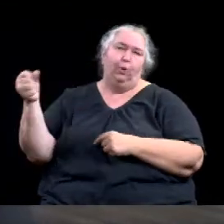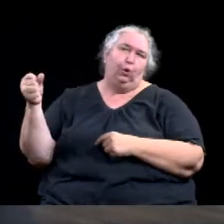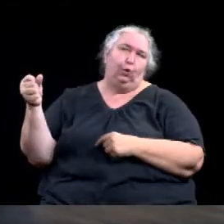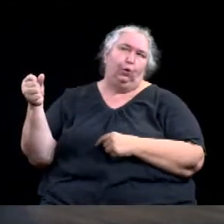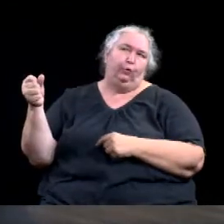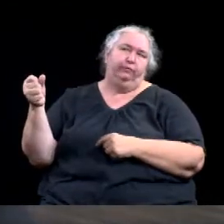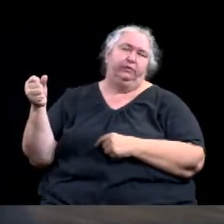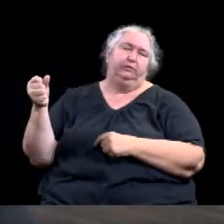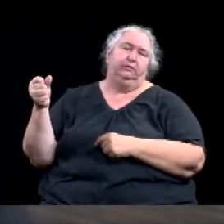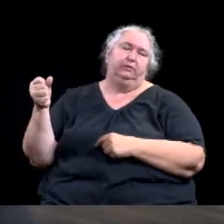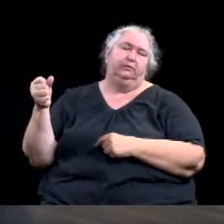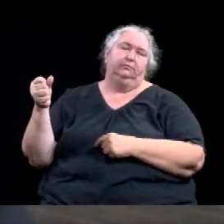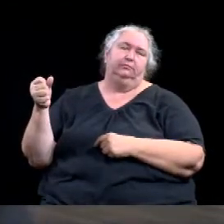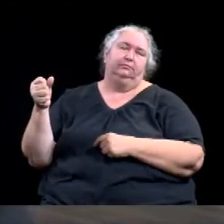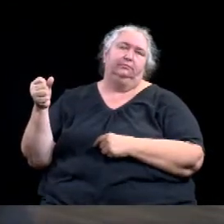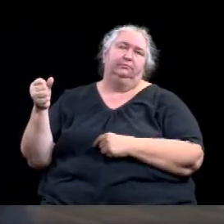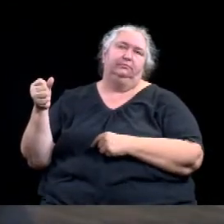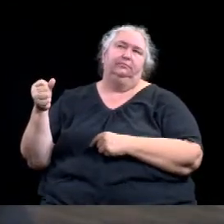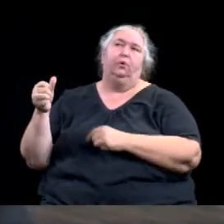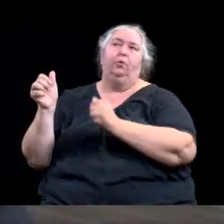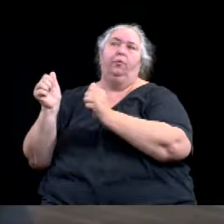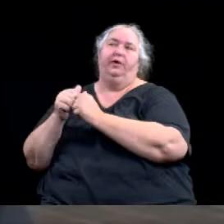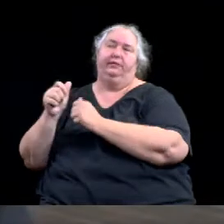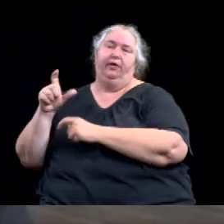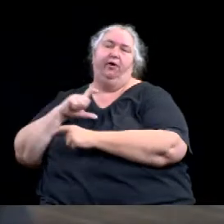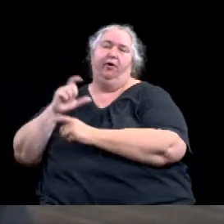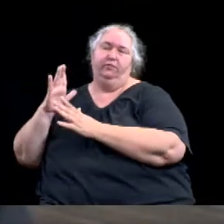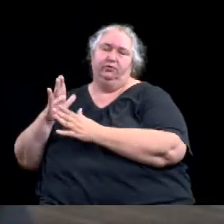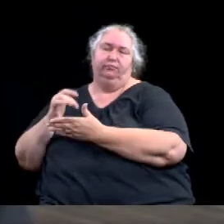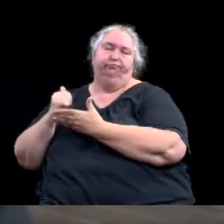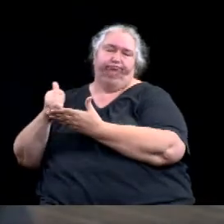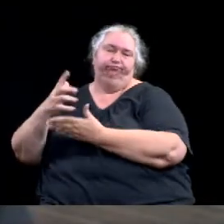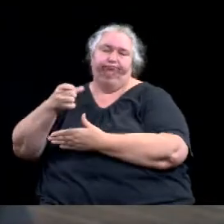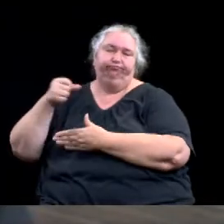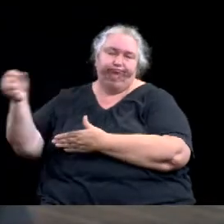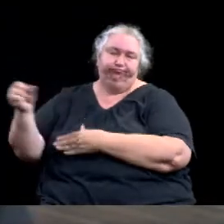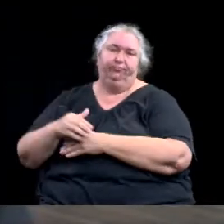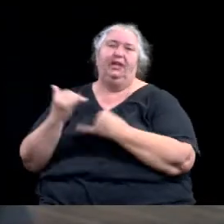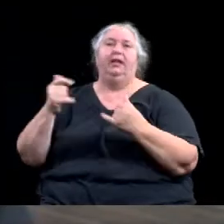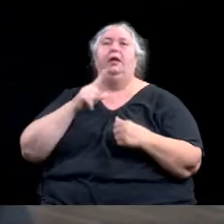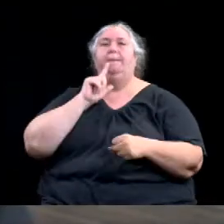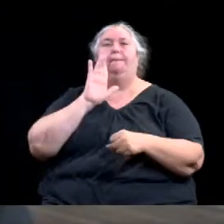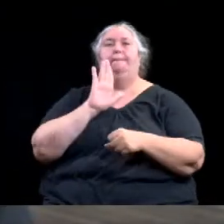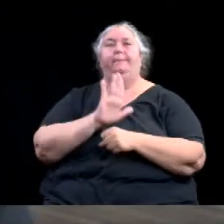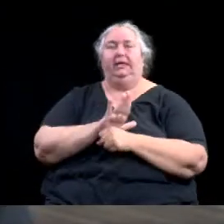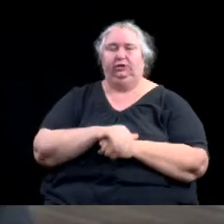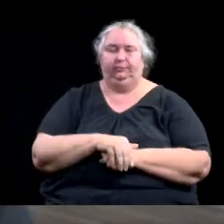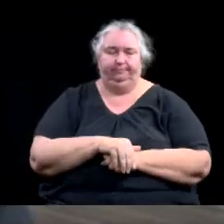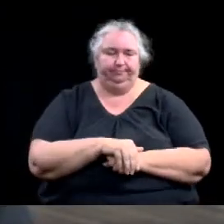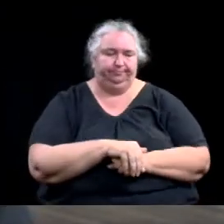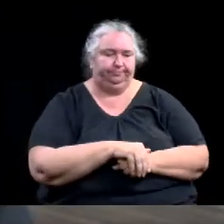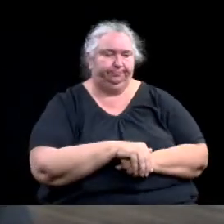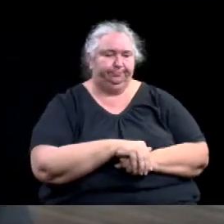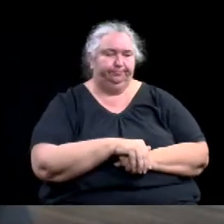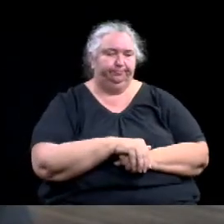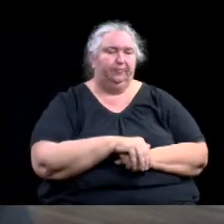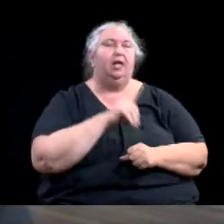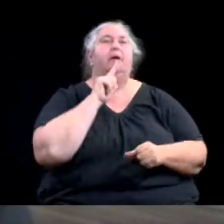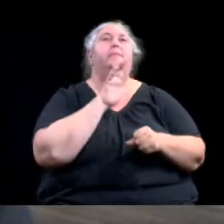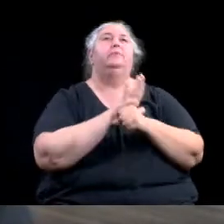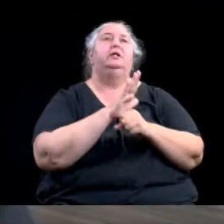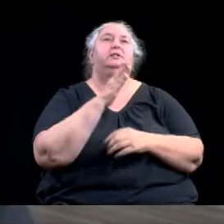I pledge allegiance to the flag of the United States of America and to the republic for which it stands, one nation, under